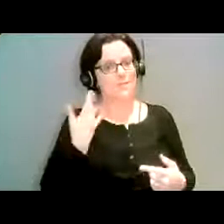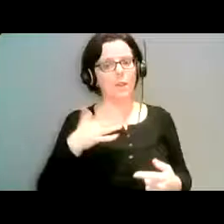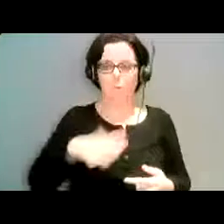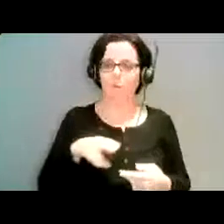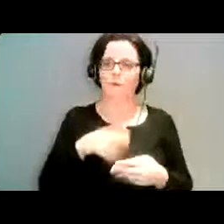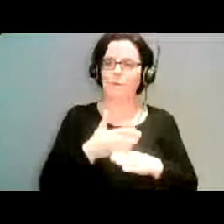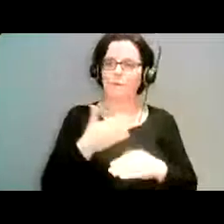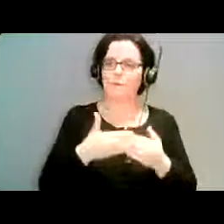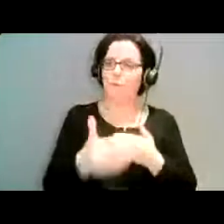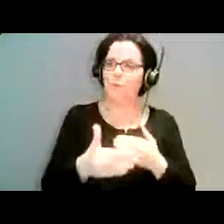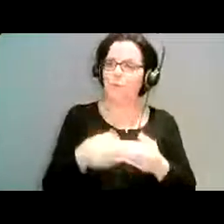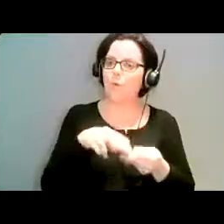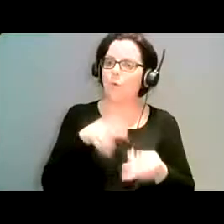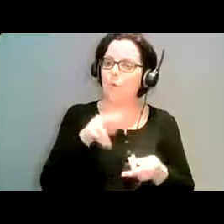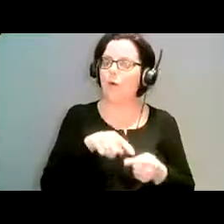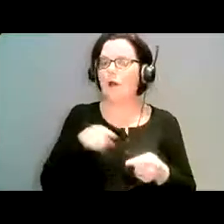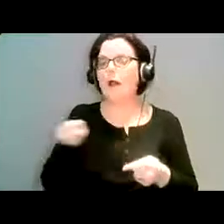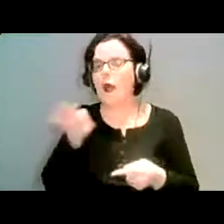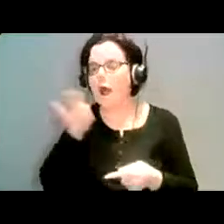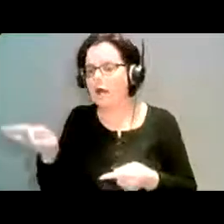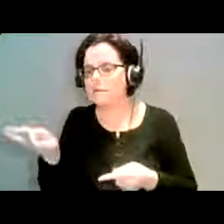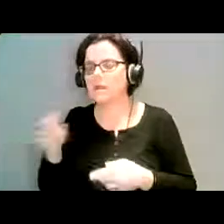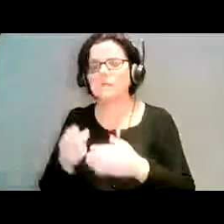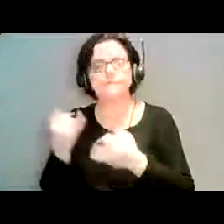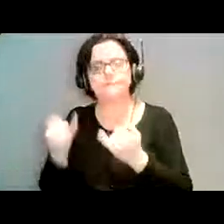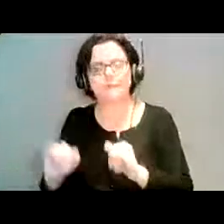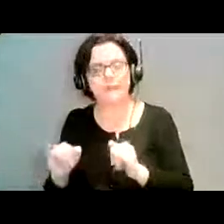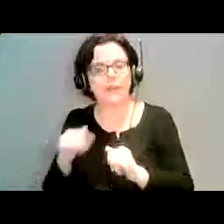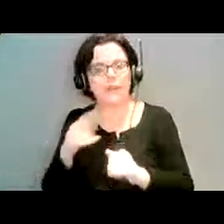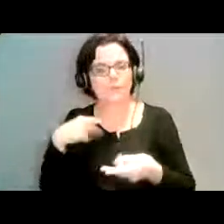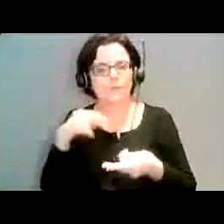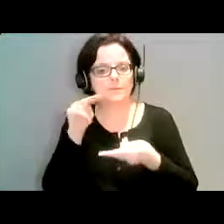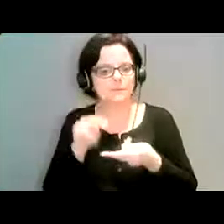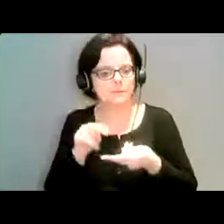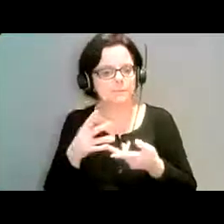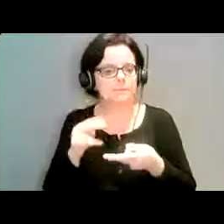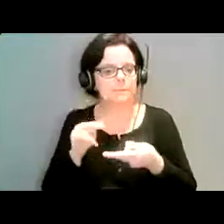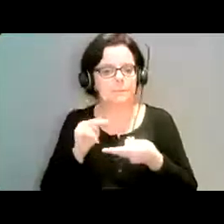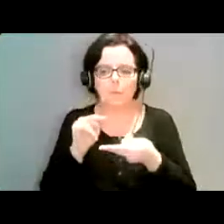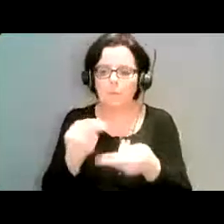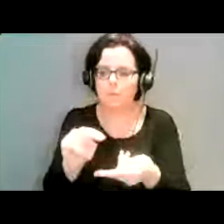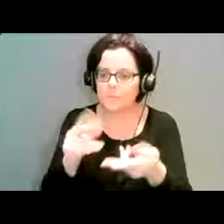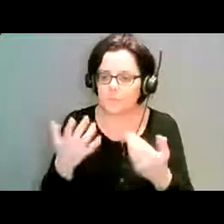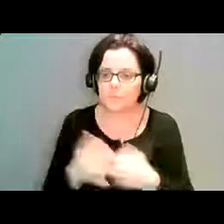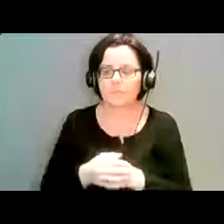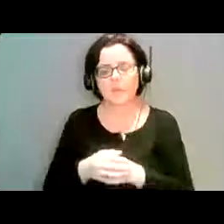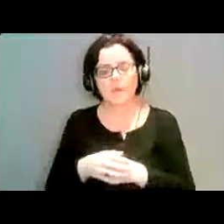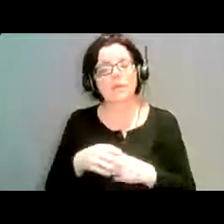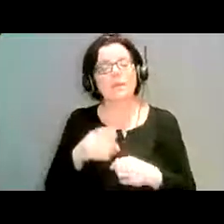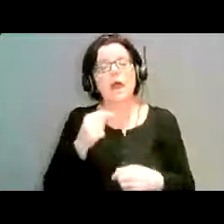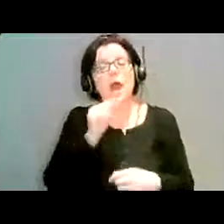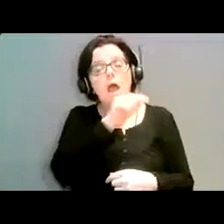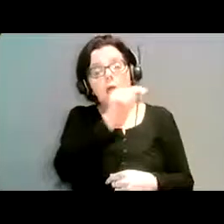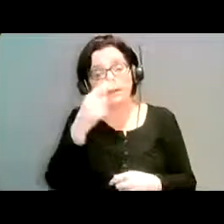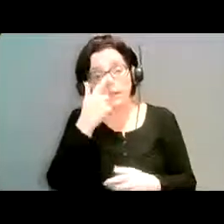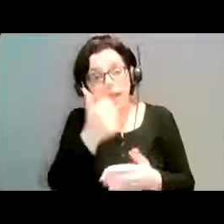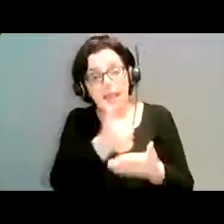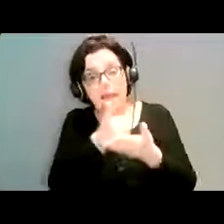Yeah. and potentially other people could help you see whether,